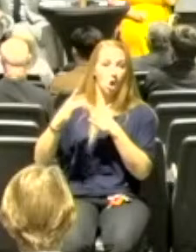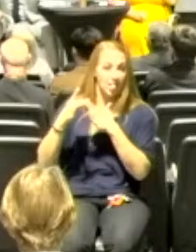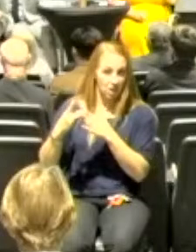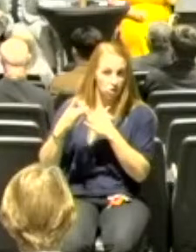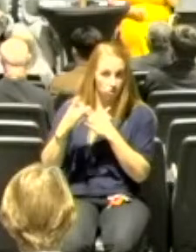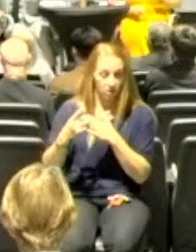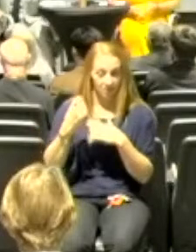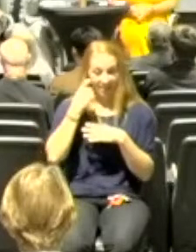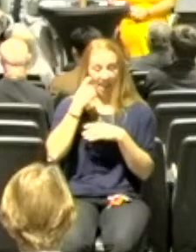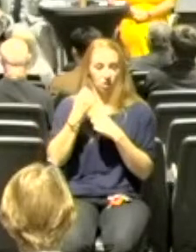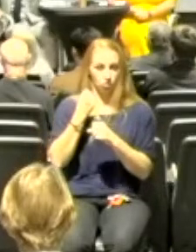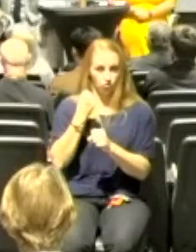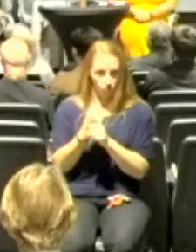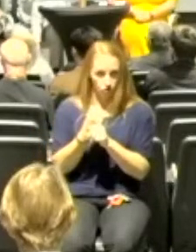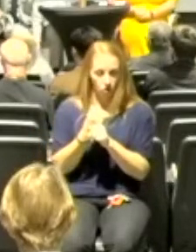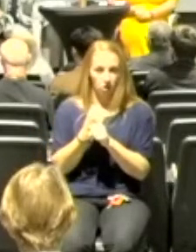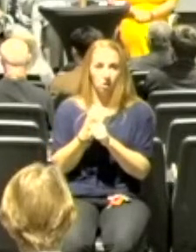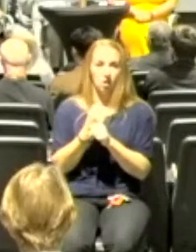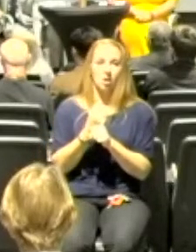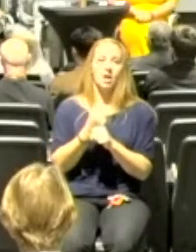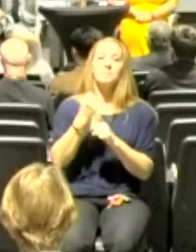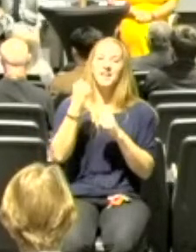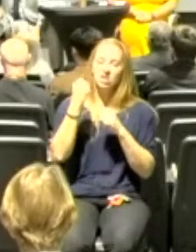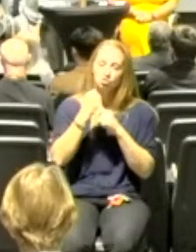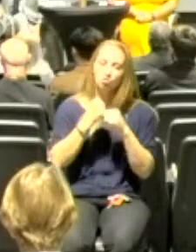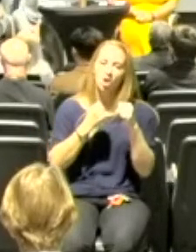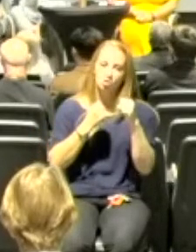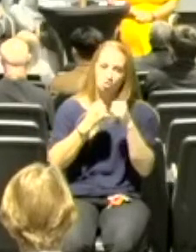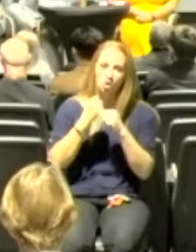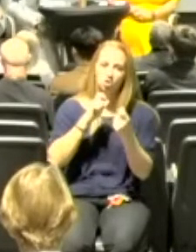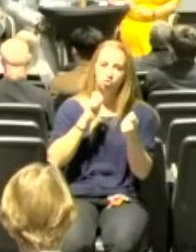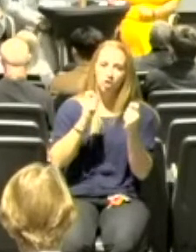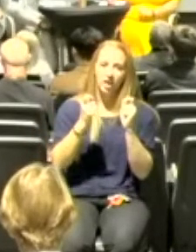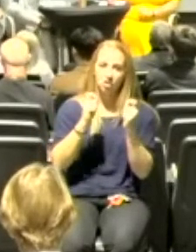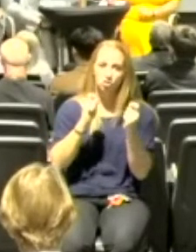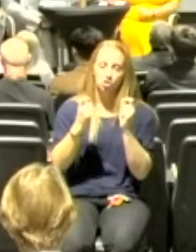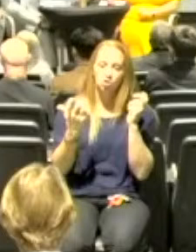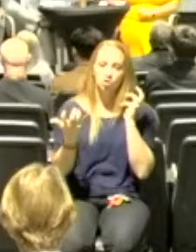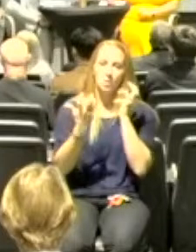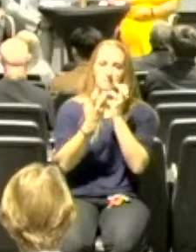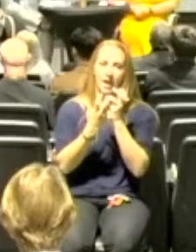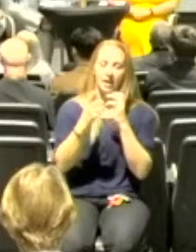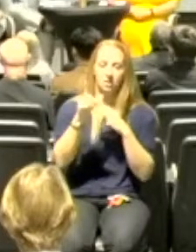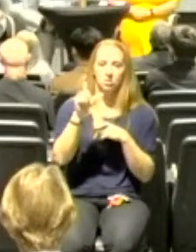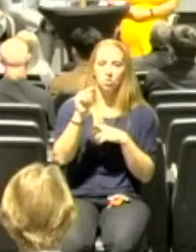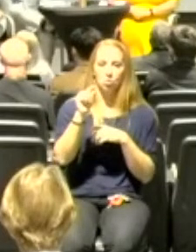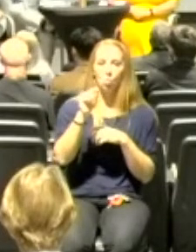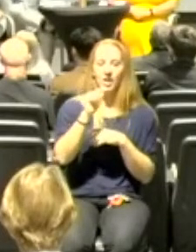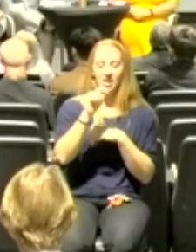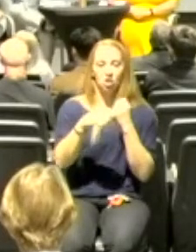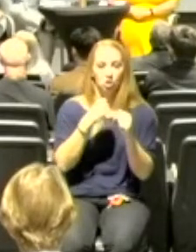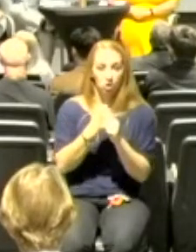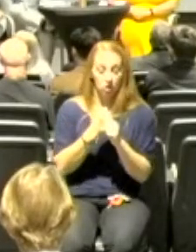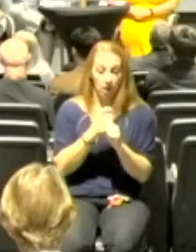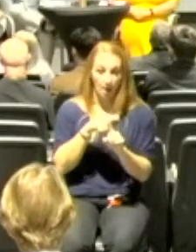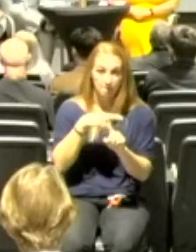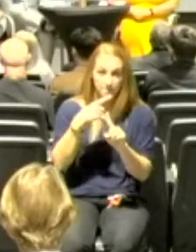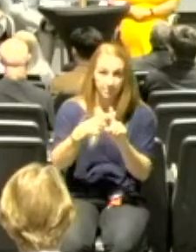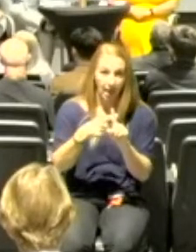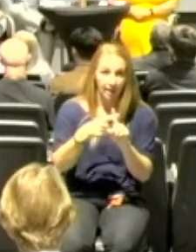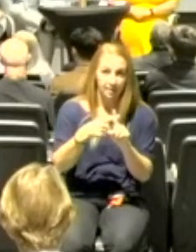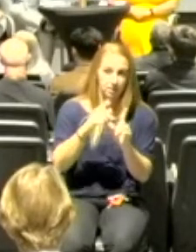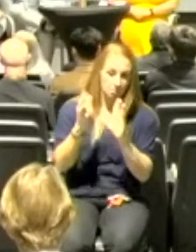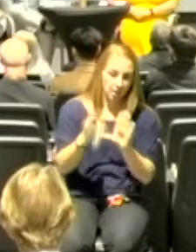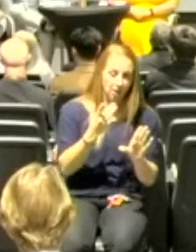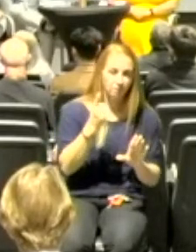year, we're making some structural changes that would match this 20 years that we're becoming, and also what the future needs are